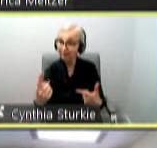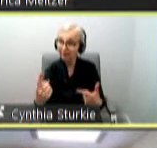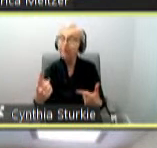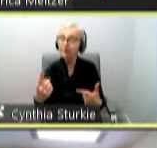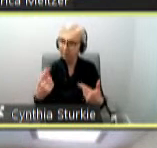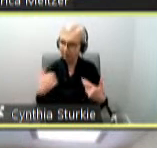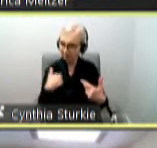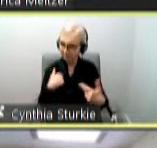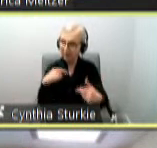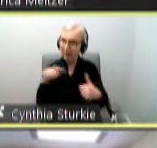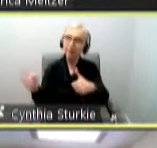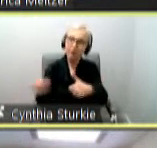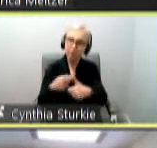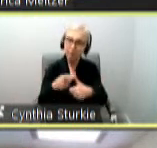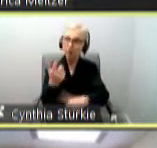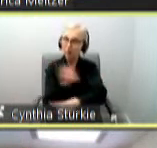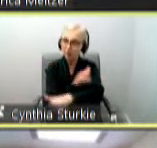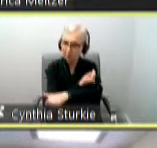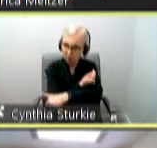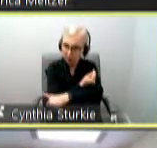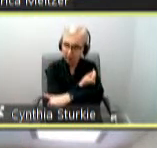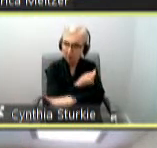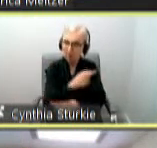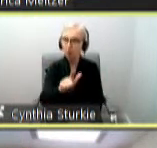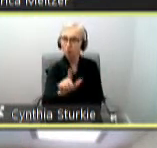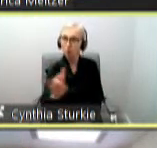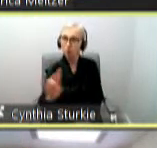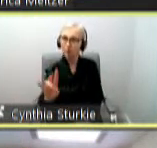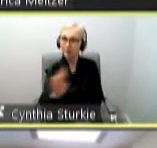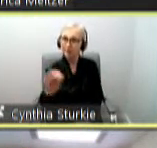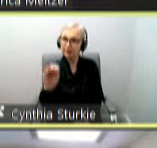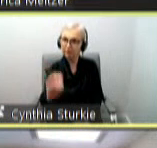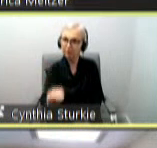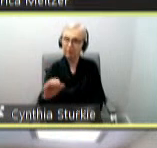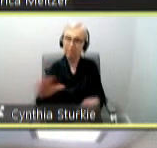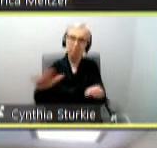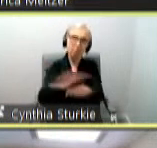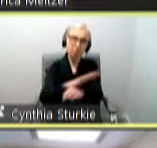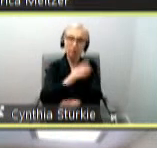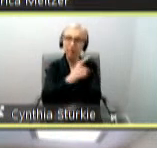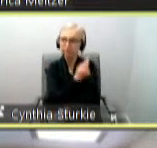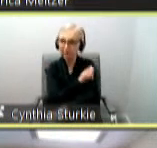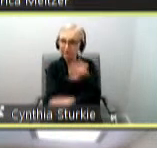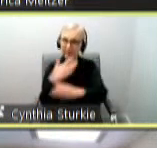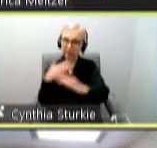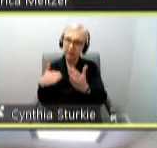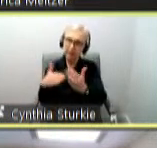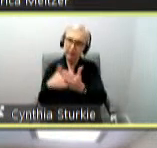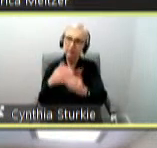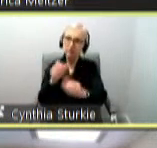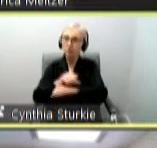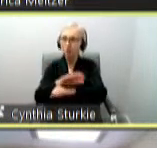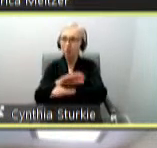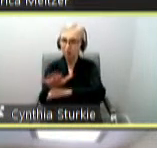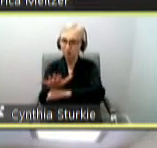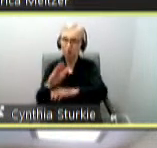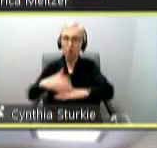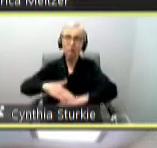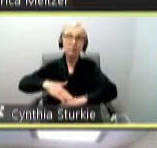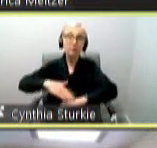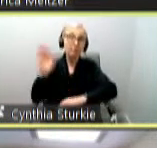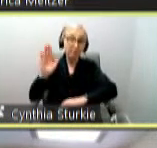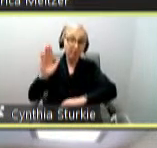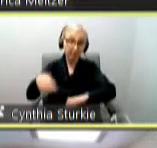average. And also 27% of 5 to 11-year-olds are fully vaccinated against COVID, which also exceeds the national